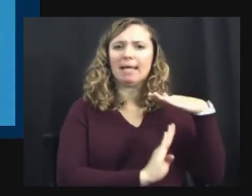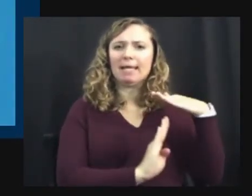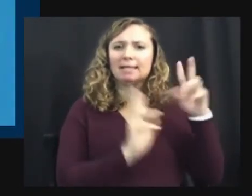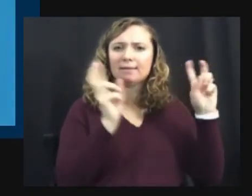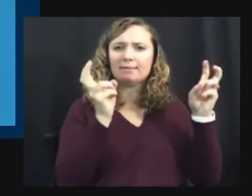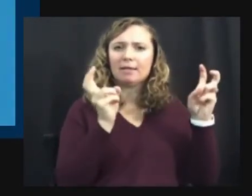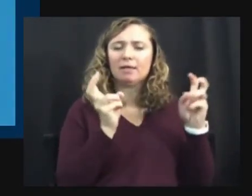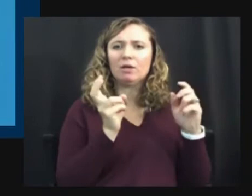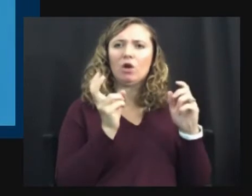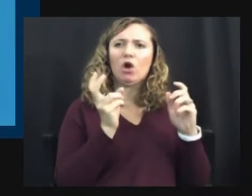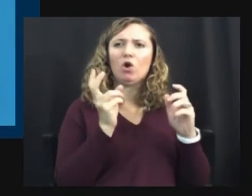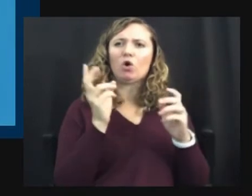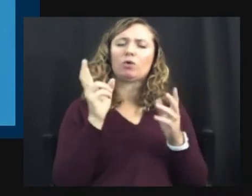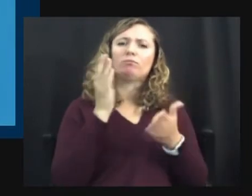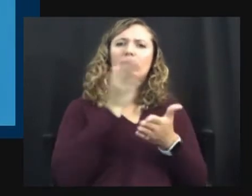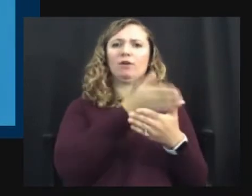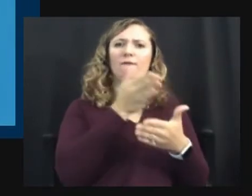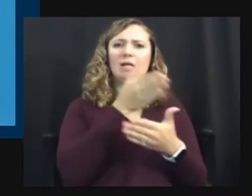intensive intervention,